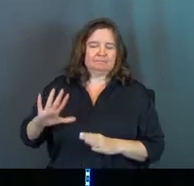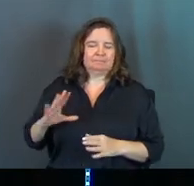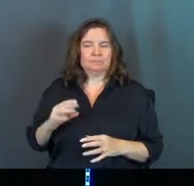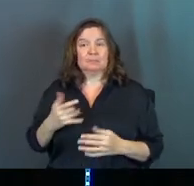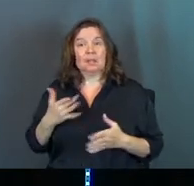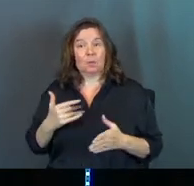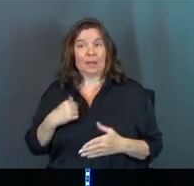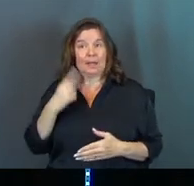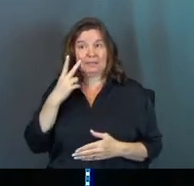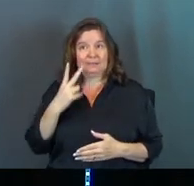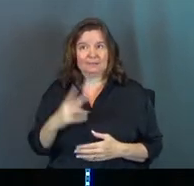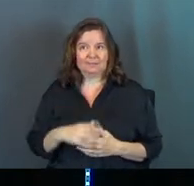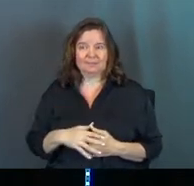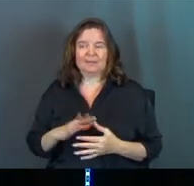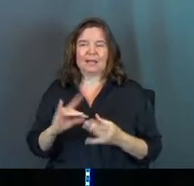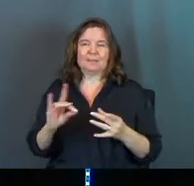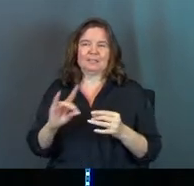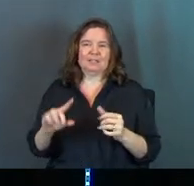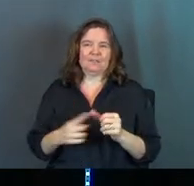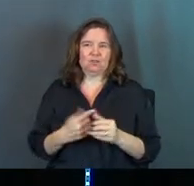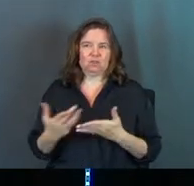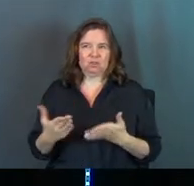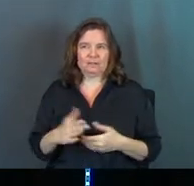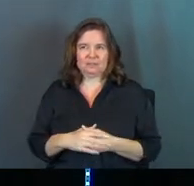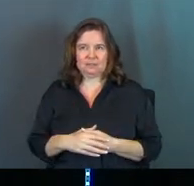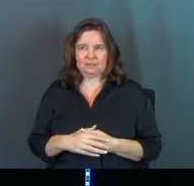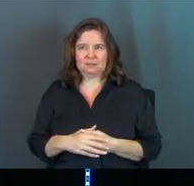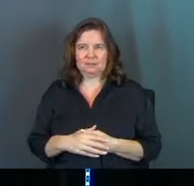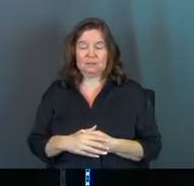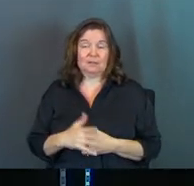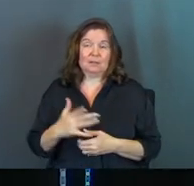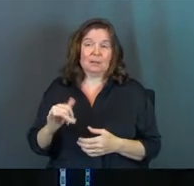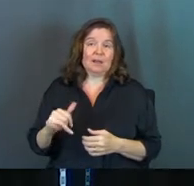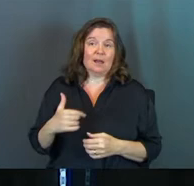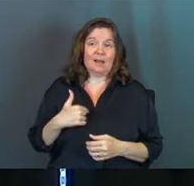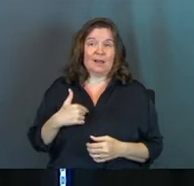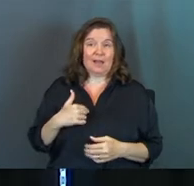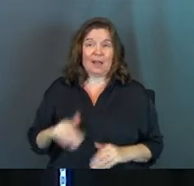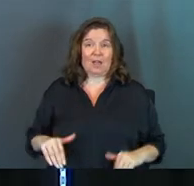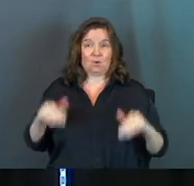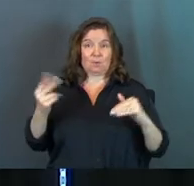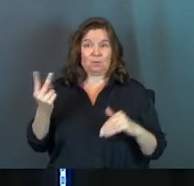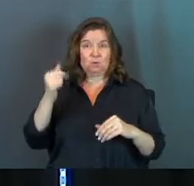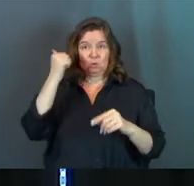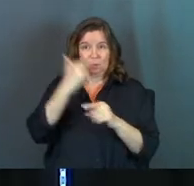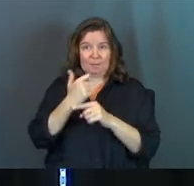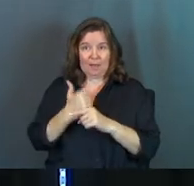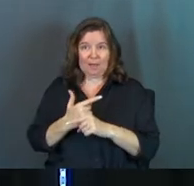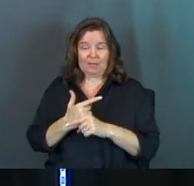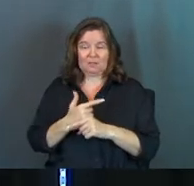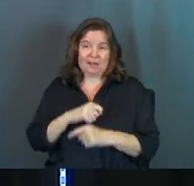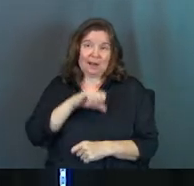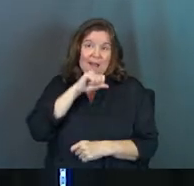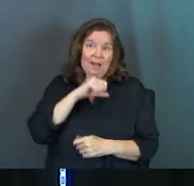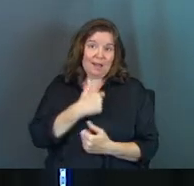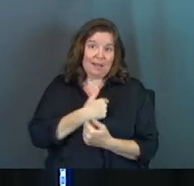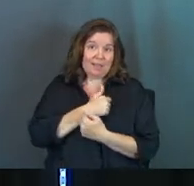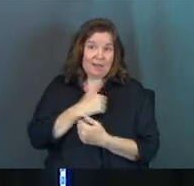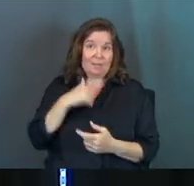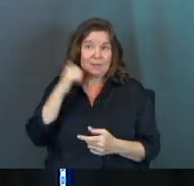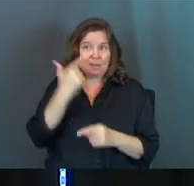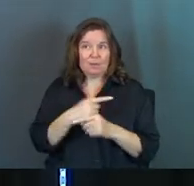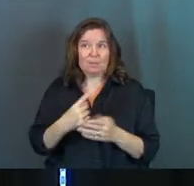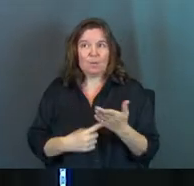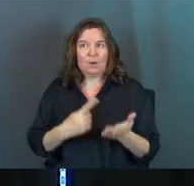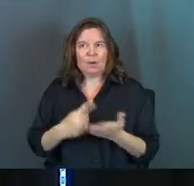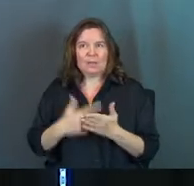you know what I'm talking about? Like, the way I see it is, I mentioned this first service. It's like, I grew up with two brothers. My brothers are kind of rowdy. I love them. know what mean? But every